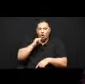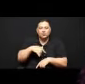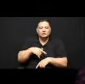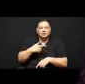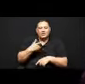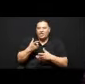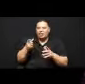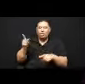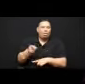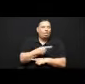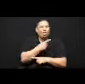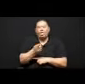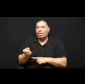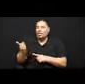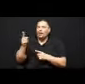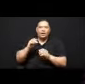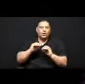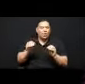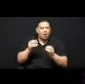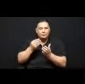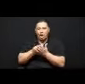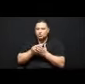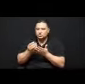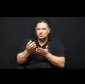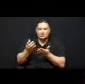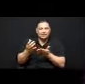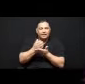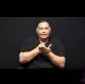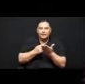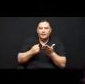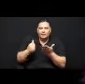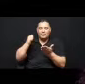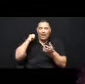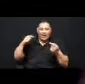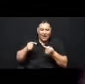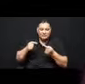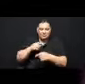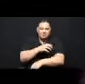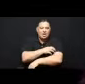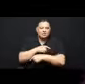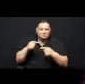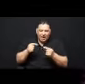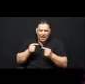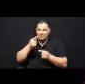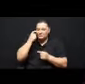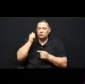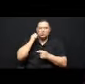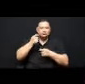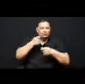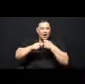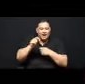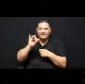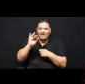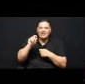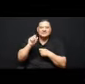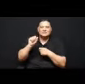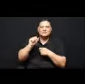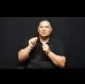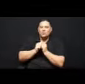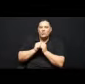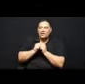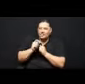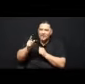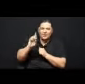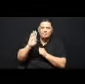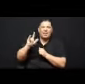backs ache and muscles pain, because they wouldn't try to trade the fates with the likes of Bill Gates. For there's nothing like